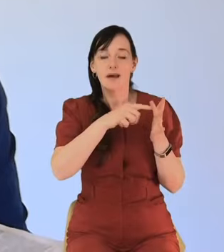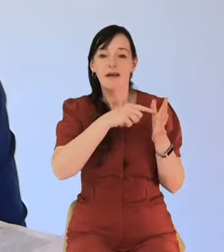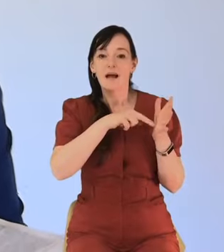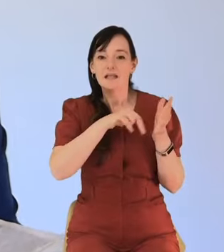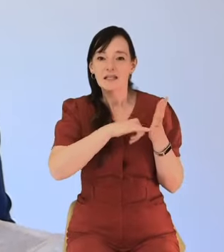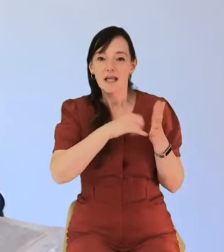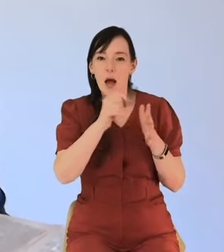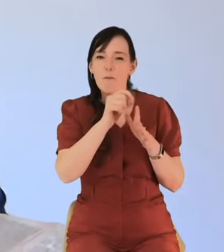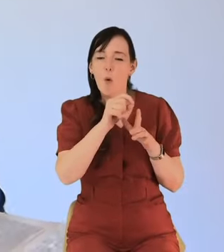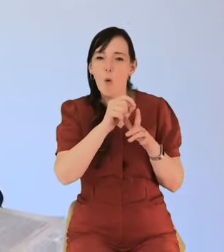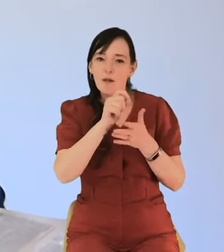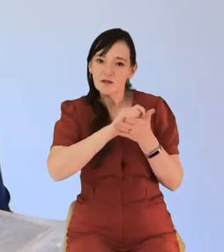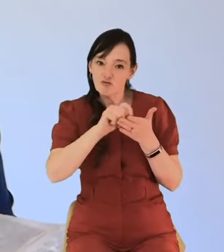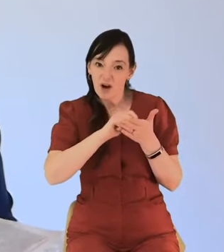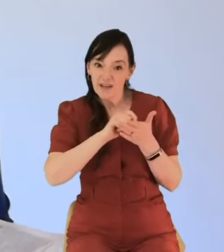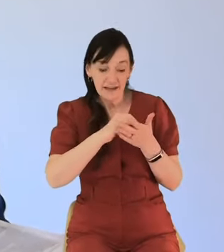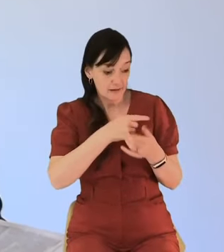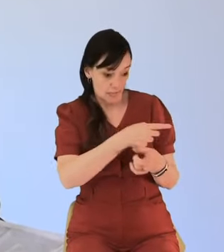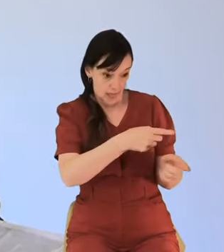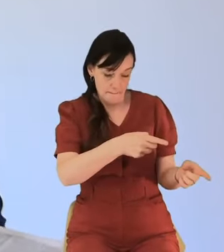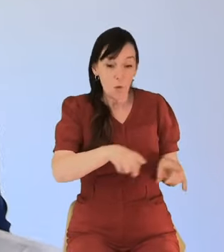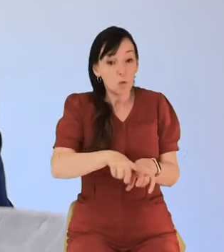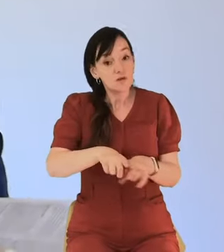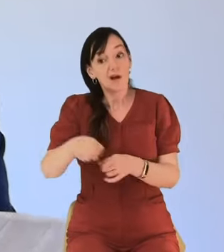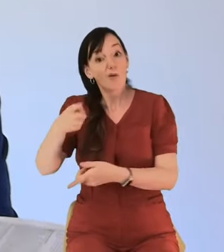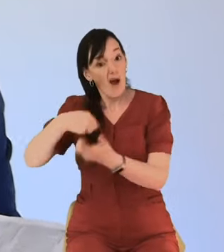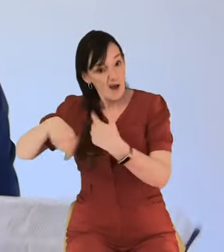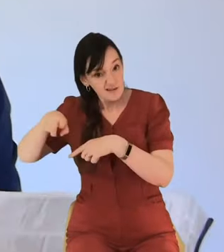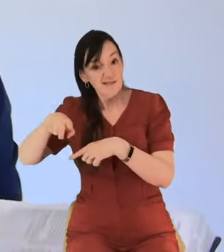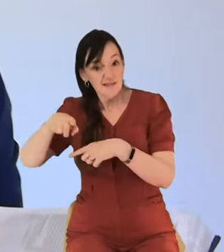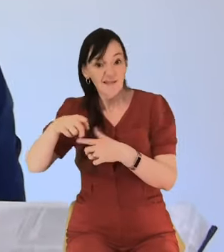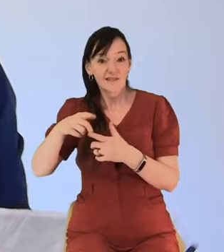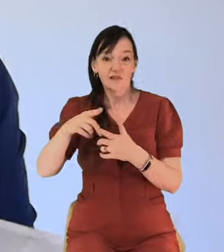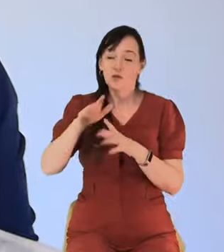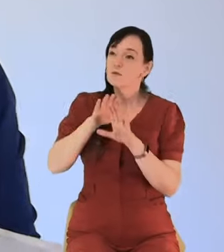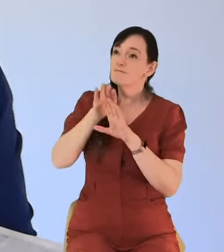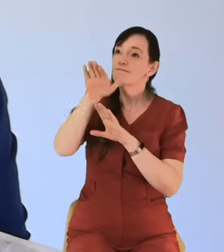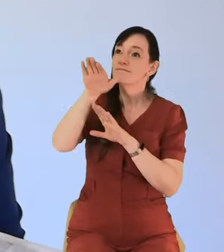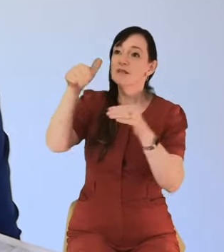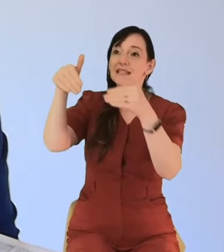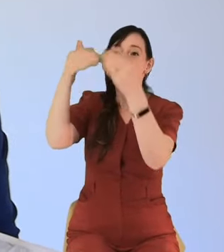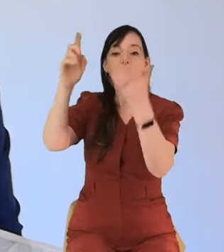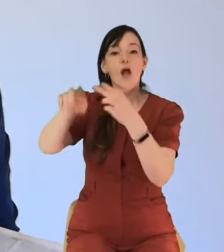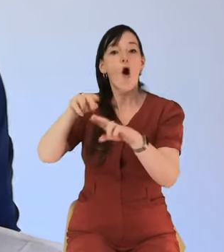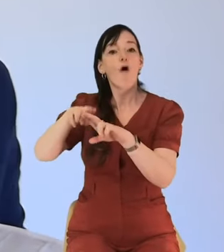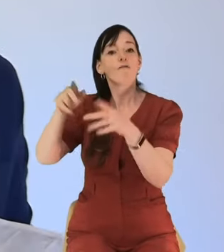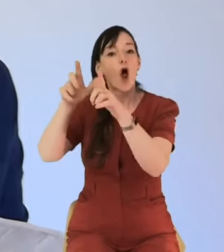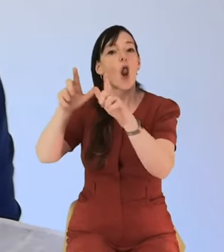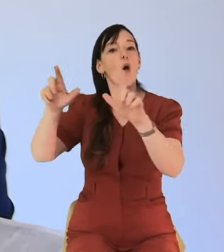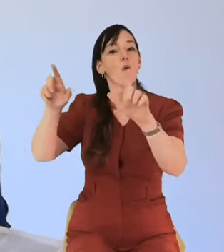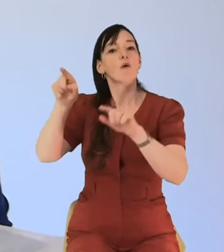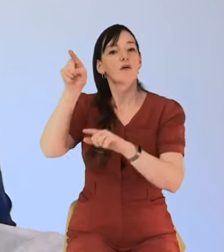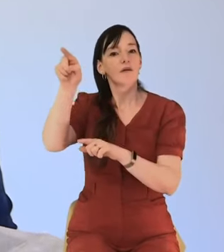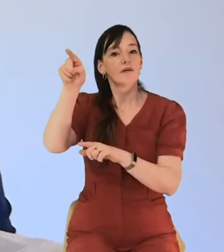future that we have to look forward to. The day of the Lord, he calls it. The day